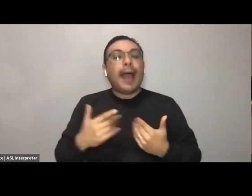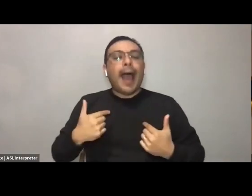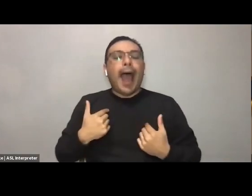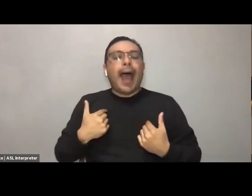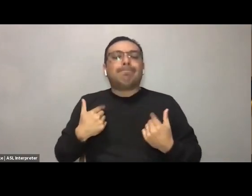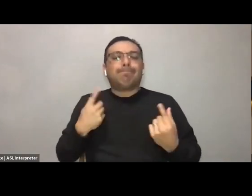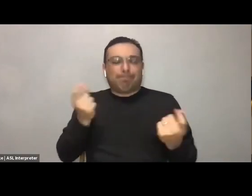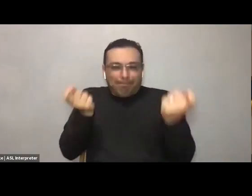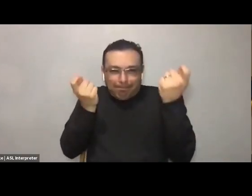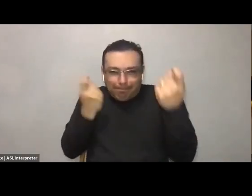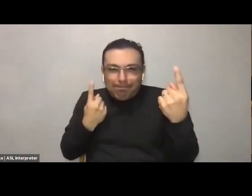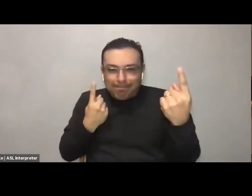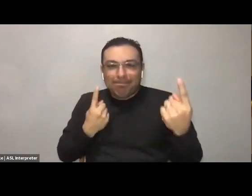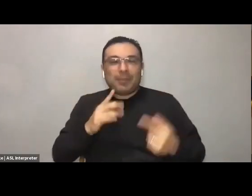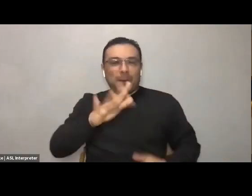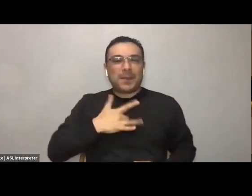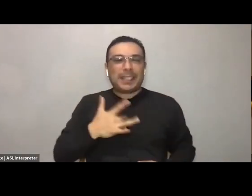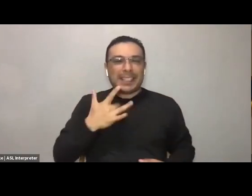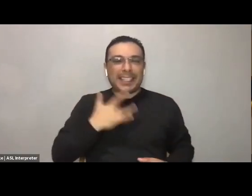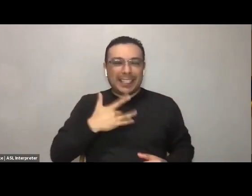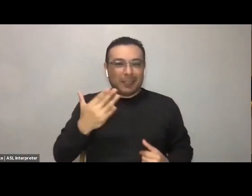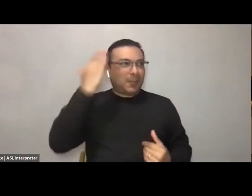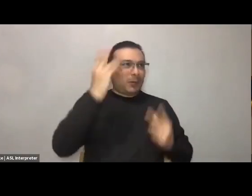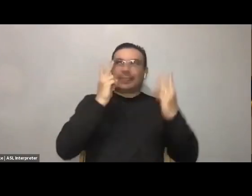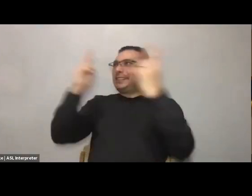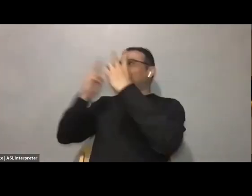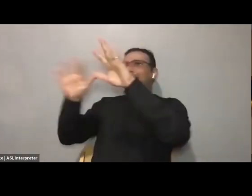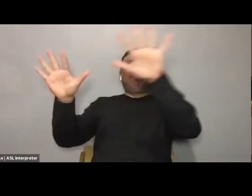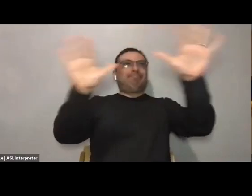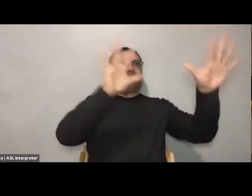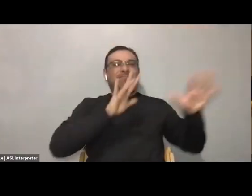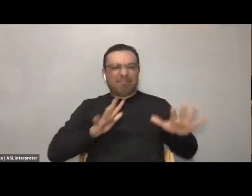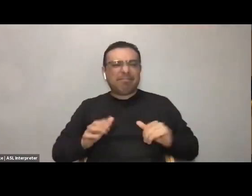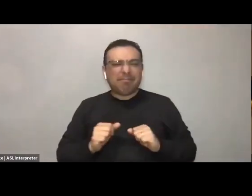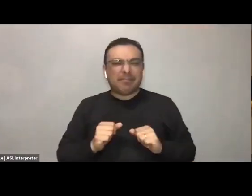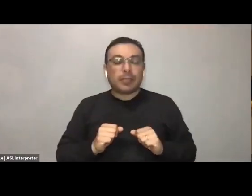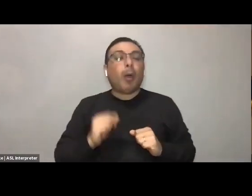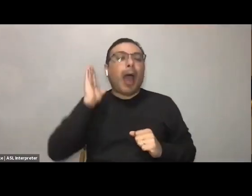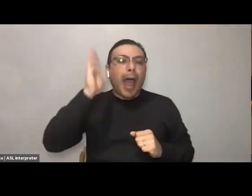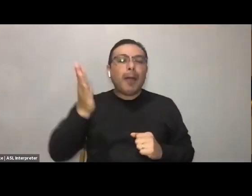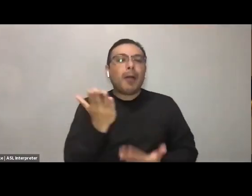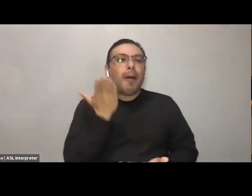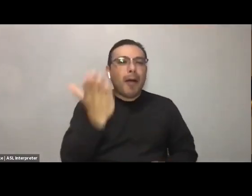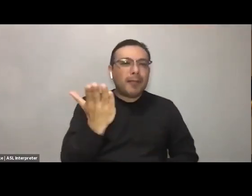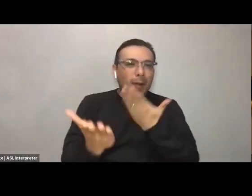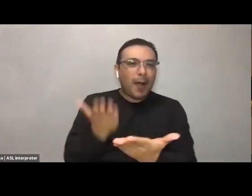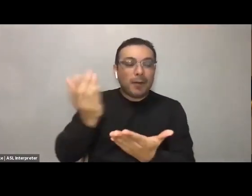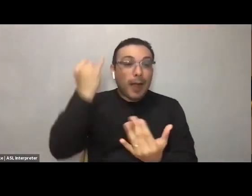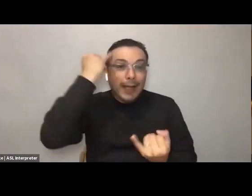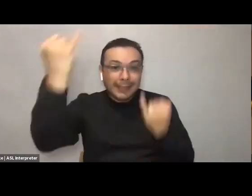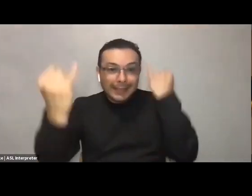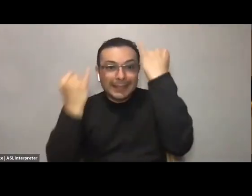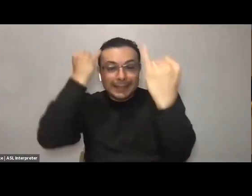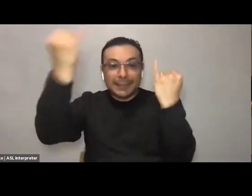And given this context, I have a few suggestions for you as we move forward with this program. And as you start to approach